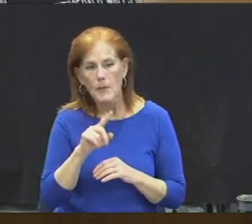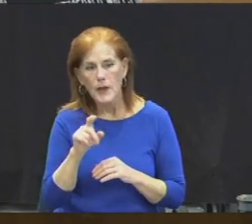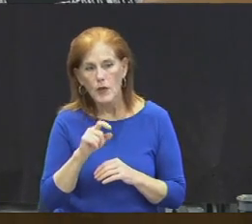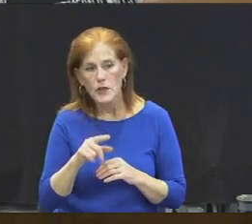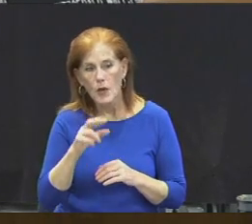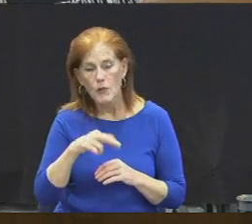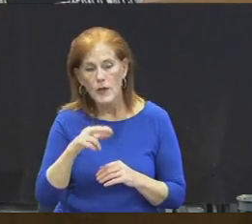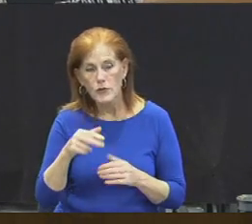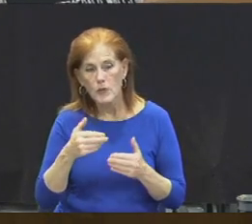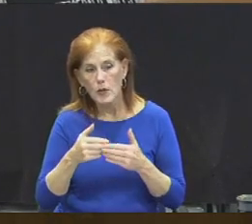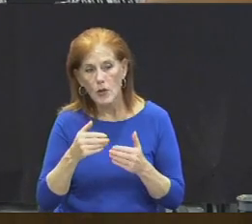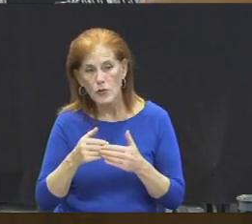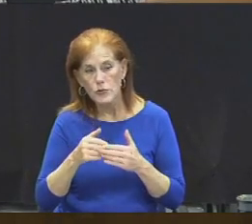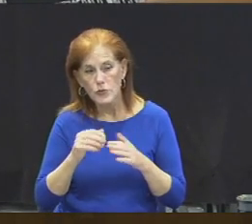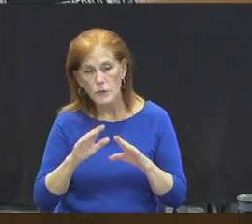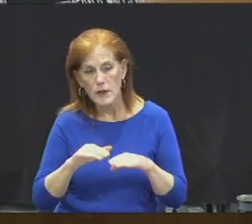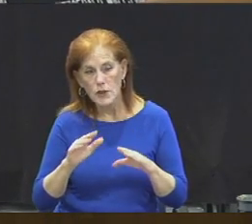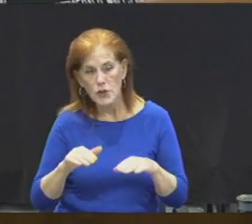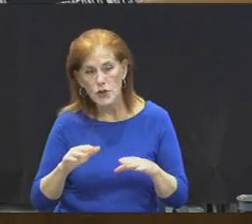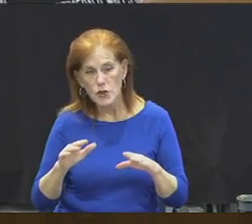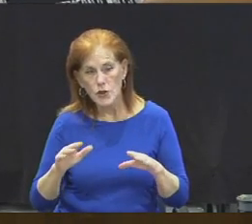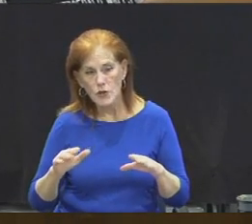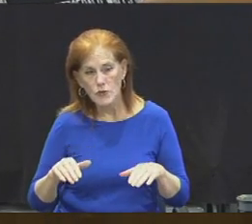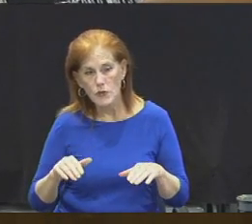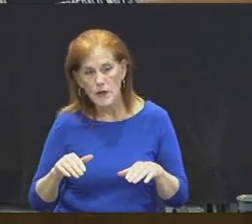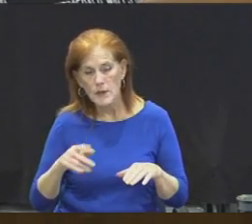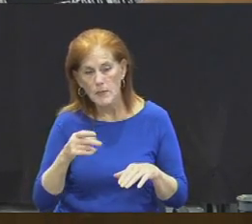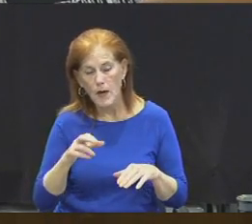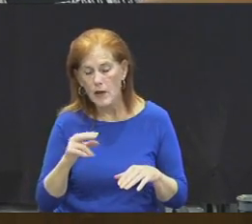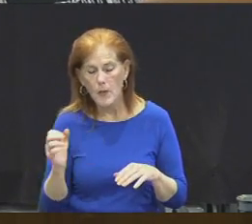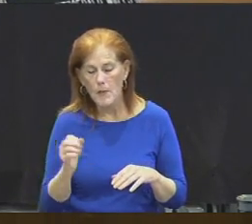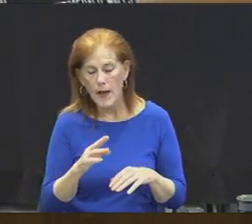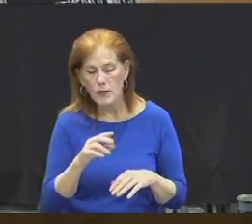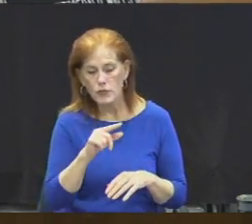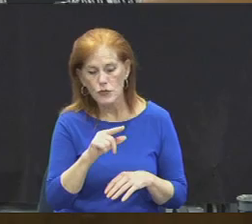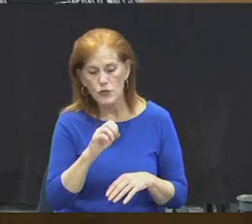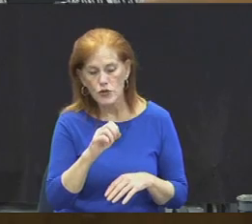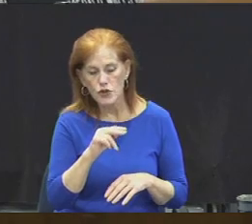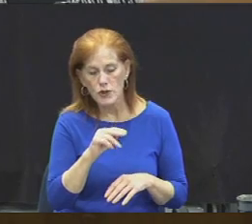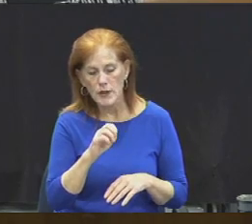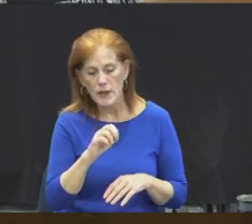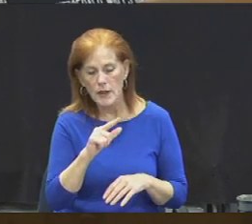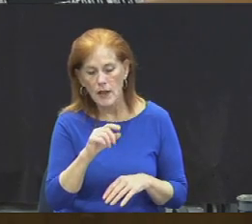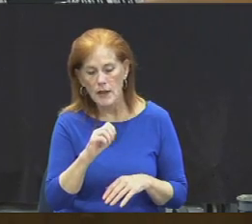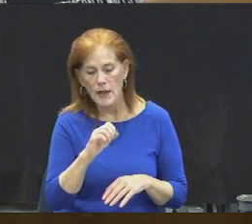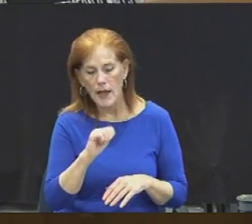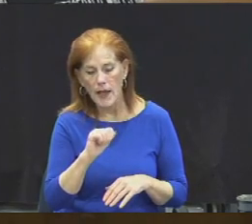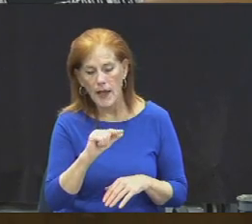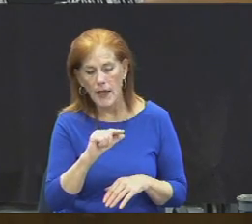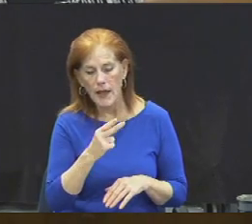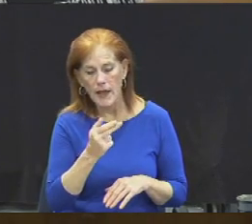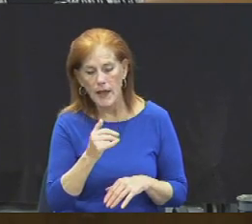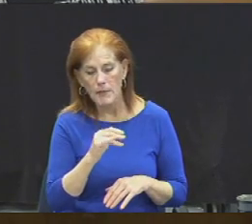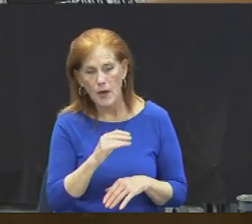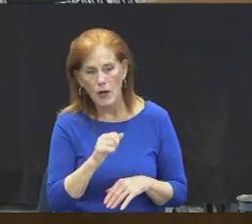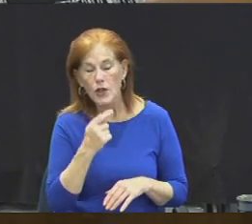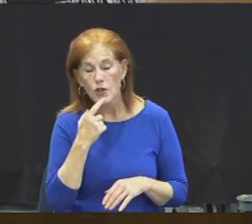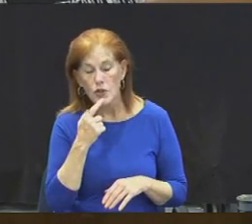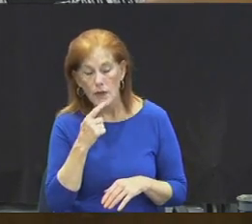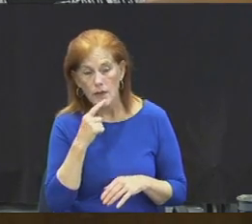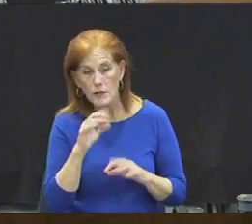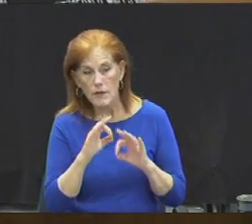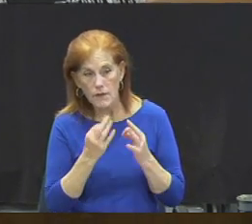the park, the children's in Jean Leahy Mall. I'm going back to the first park. You mentioned that they're family-style